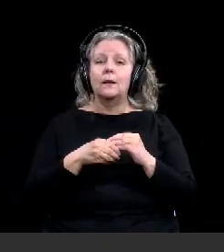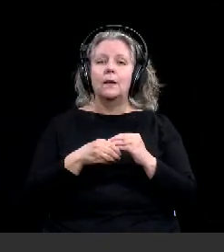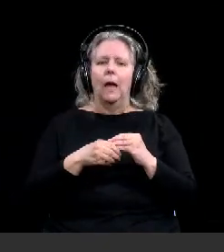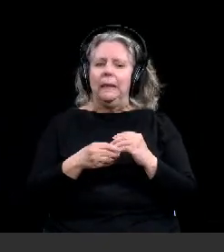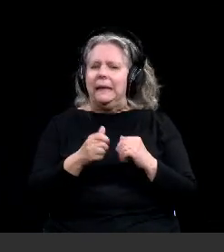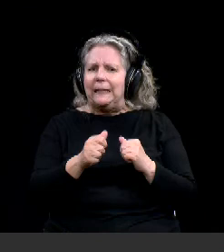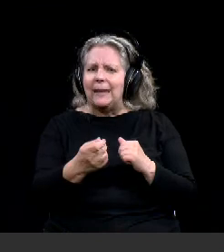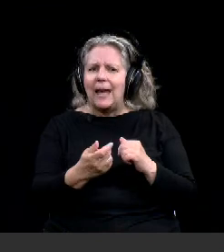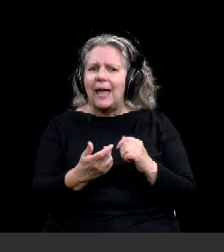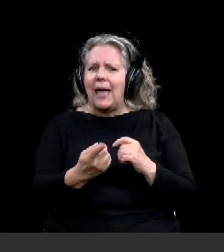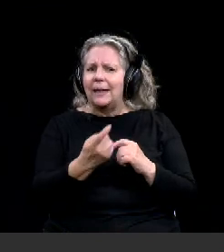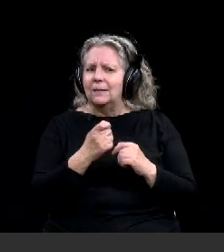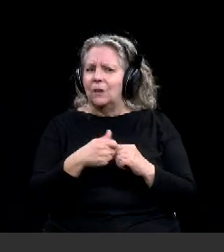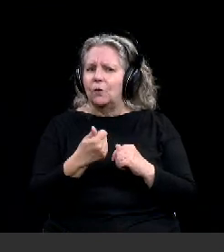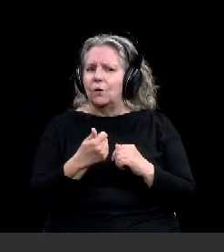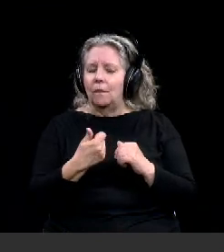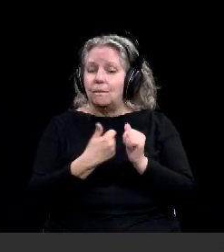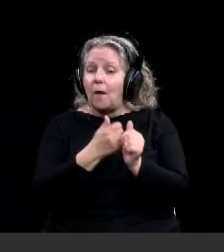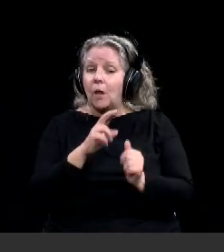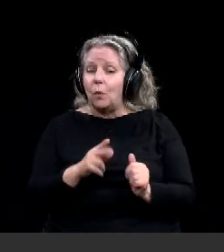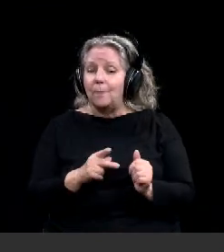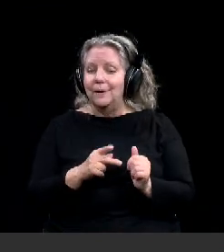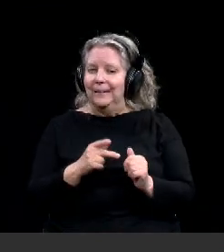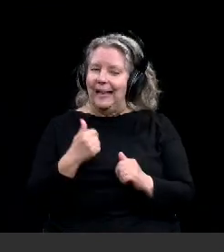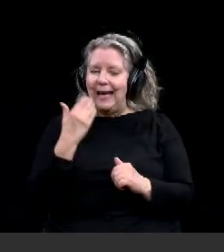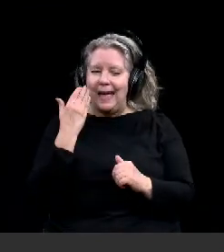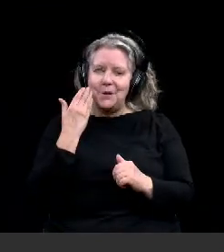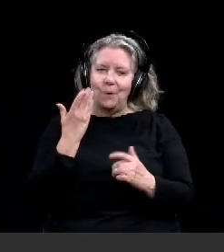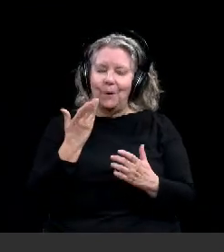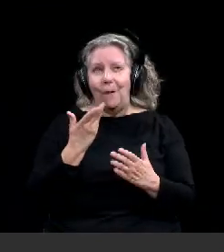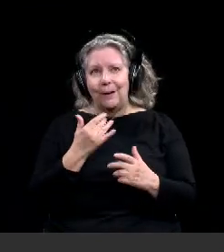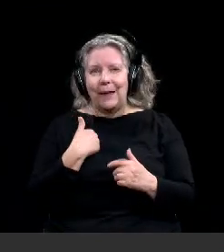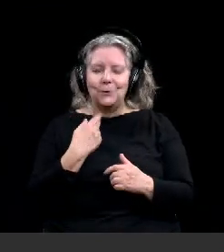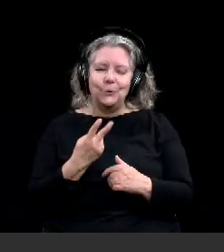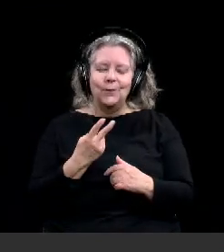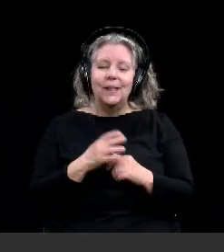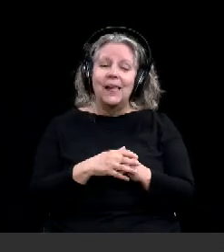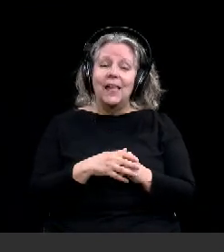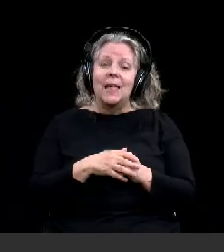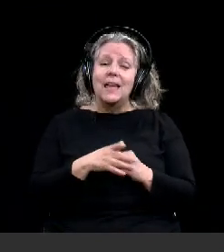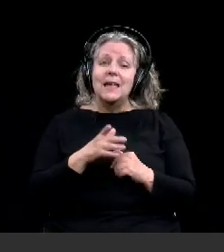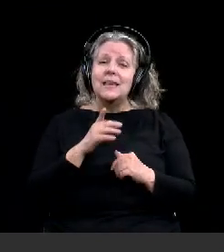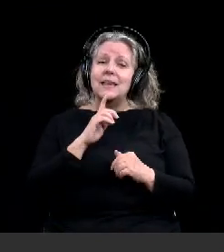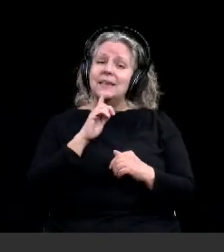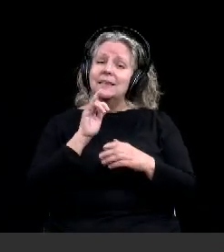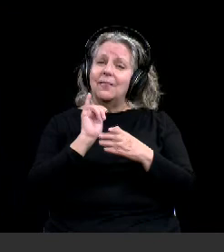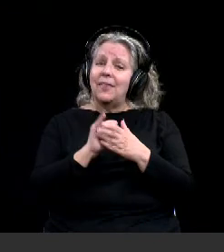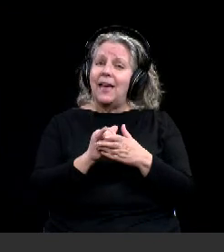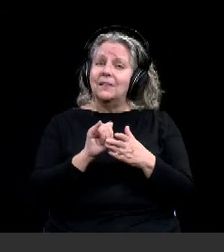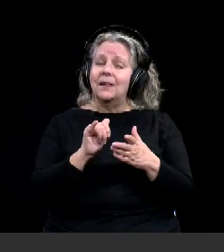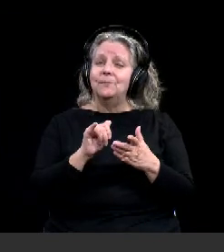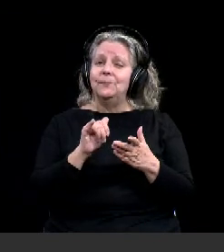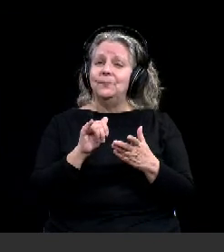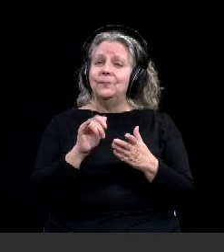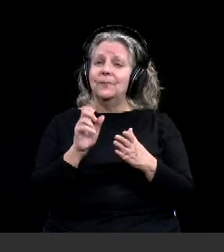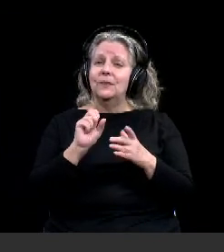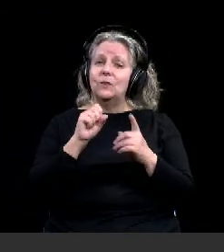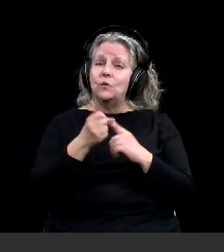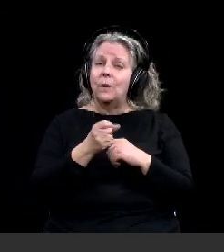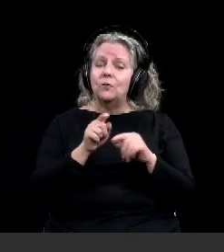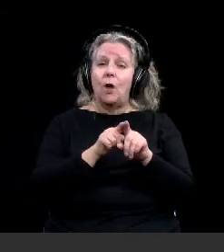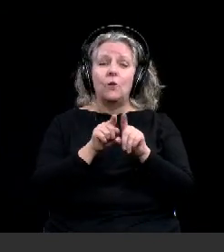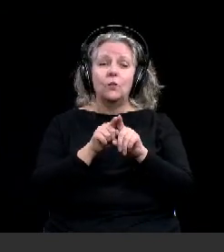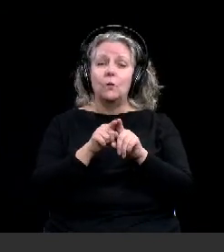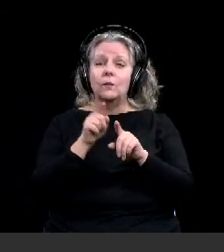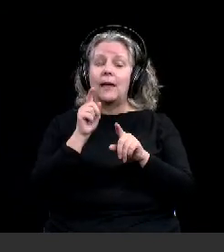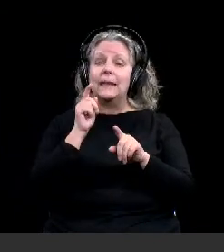two. Is that the case also still for people who go to Brookshire Brothers or HEB or something like that? Does the state still allocate a second